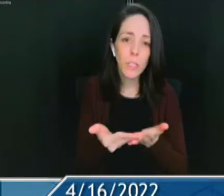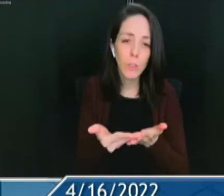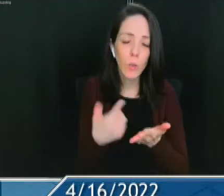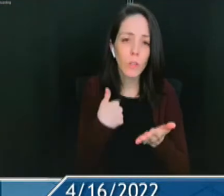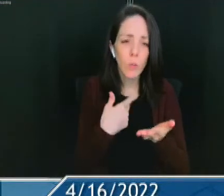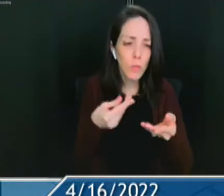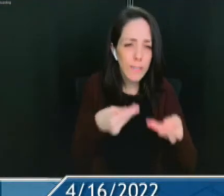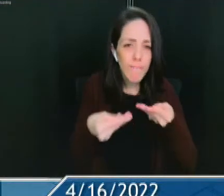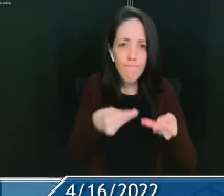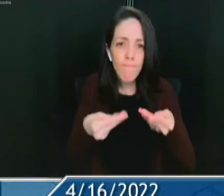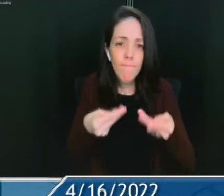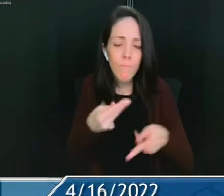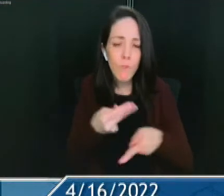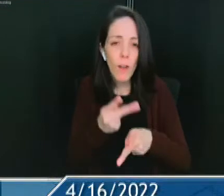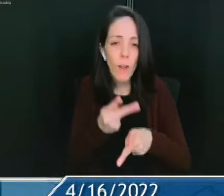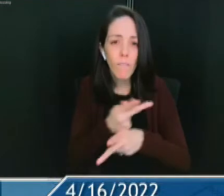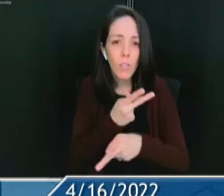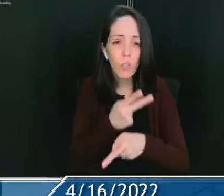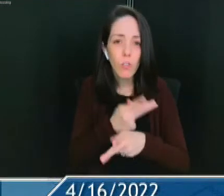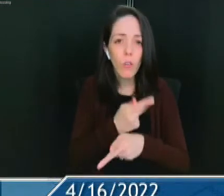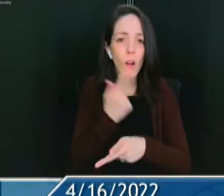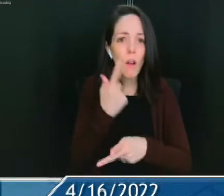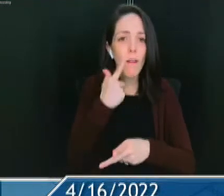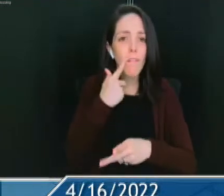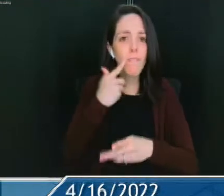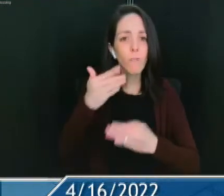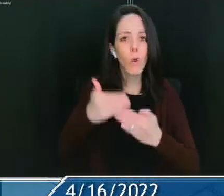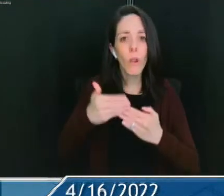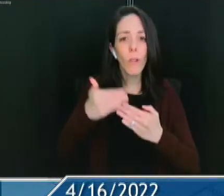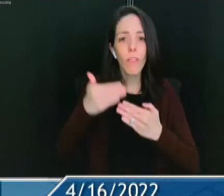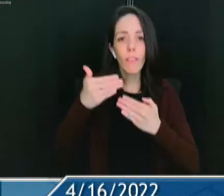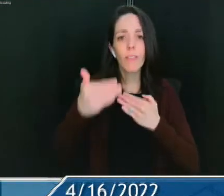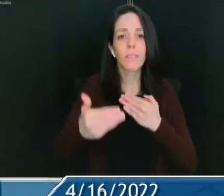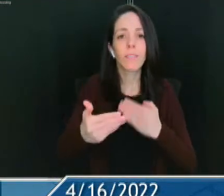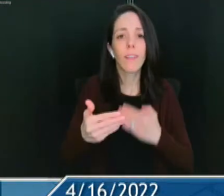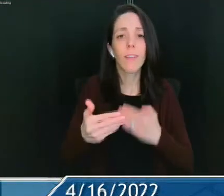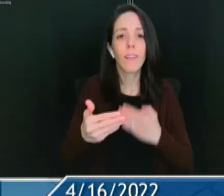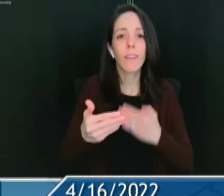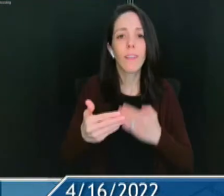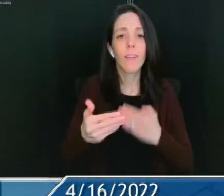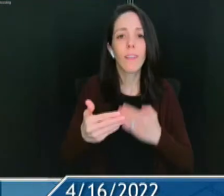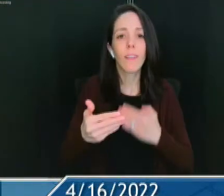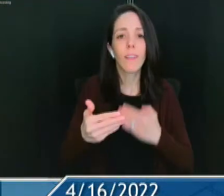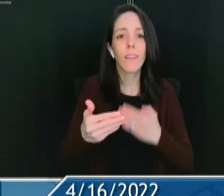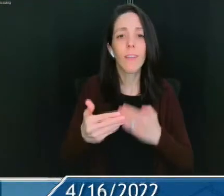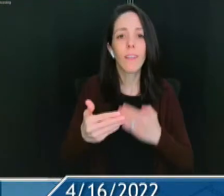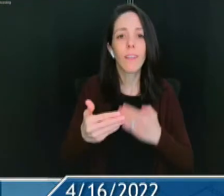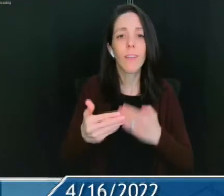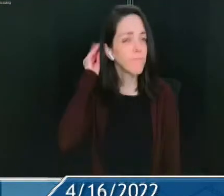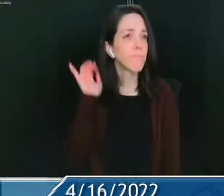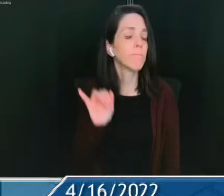year. And just to give you some sense of that, again, I want to go back to the slide that Director Canard put up. We